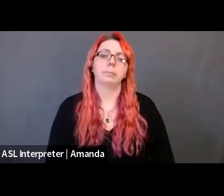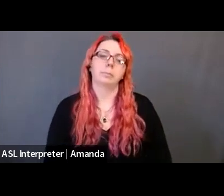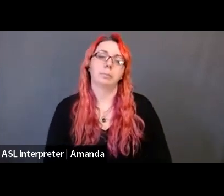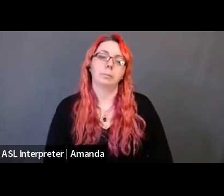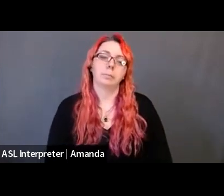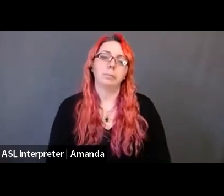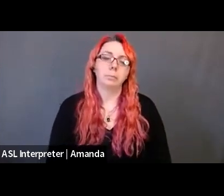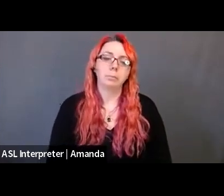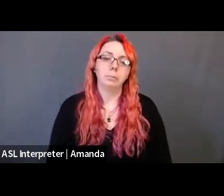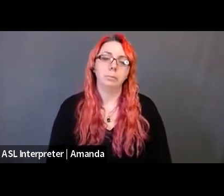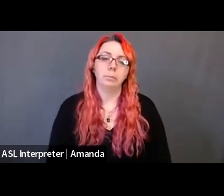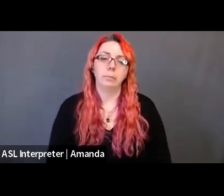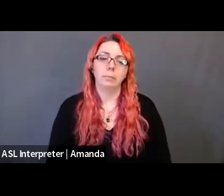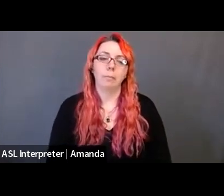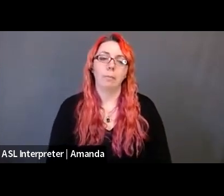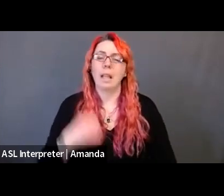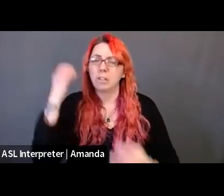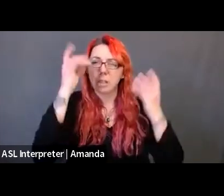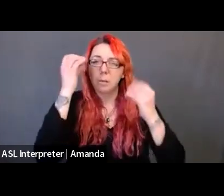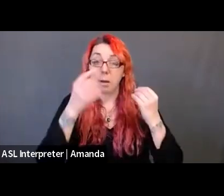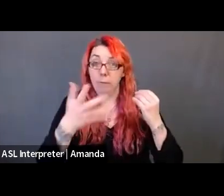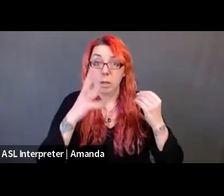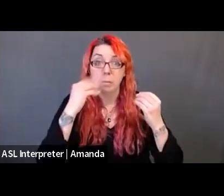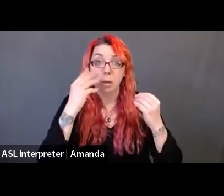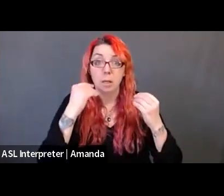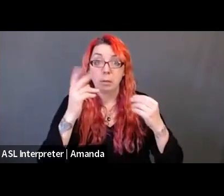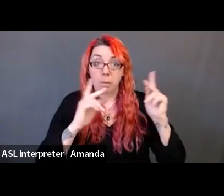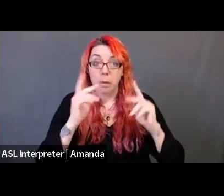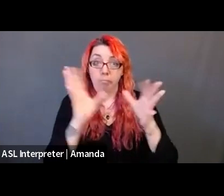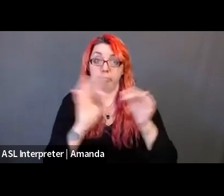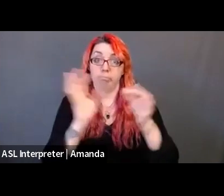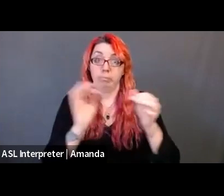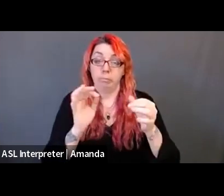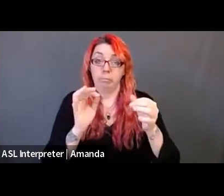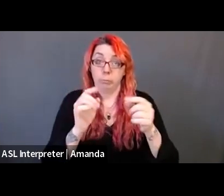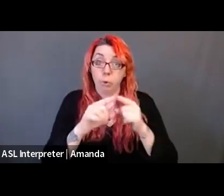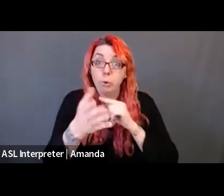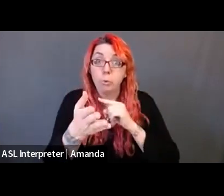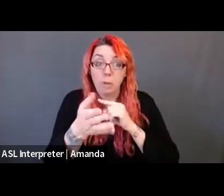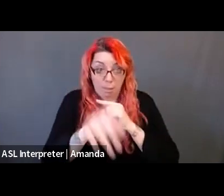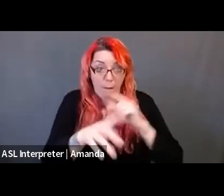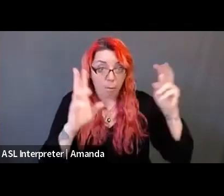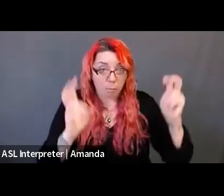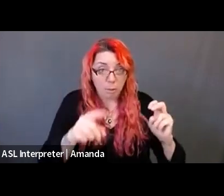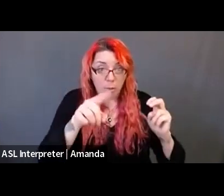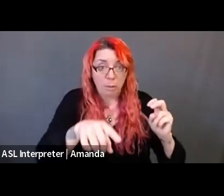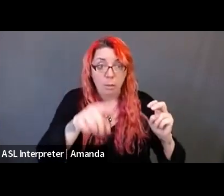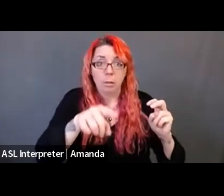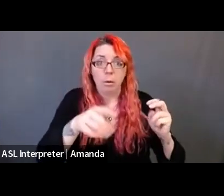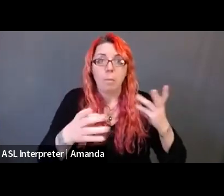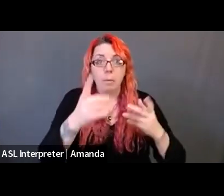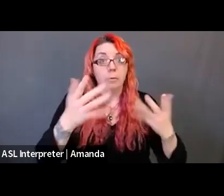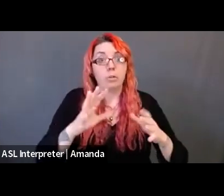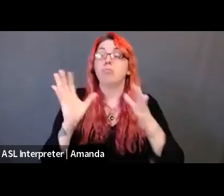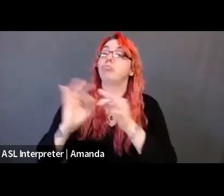think about if you've ever heard these or you've ever said them, and I have to tell you, I'm, just to say, being real with you, some of these have